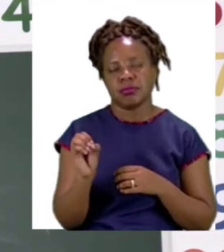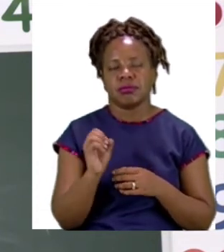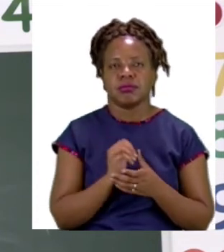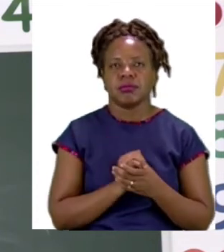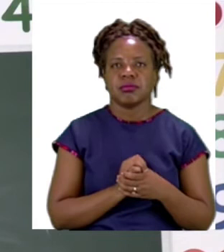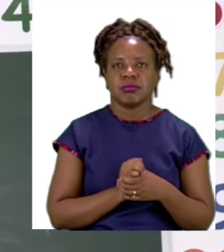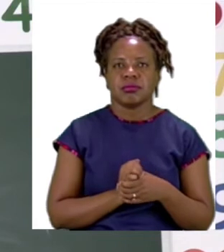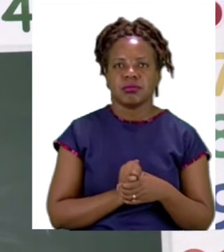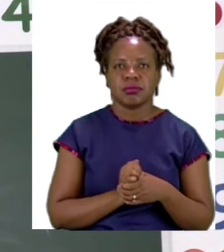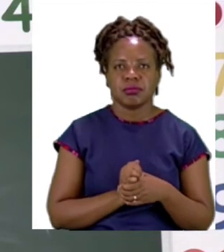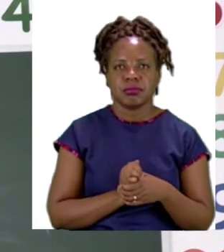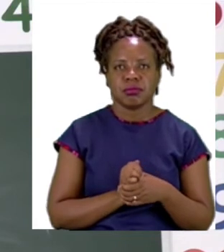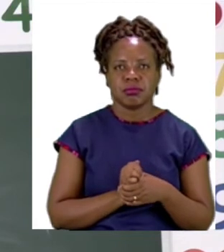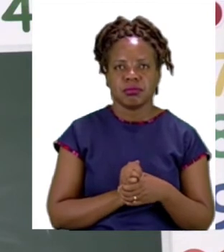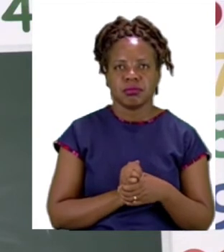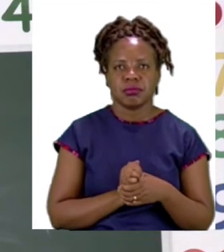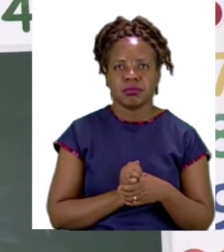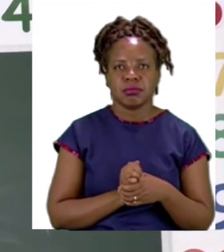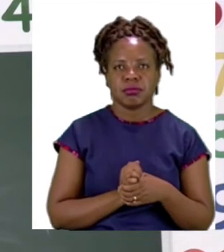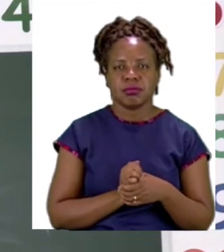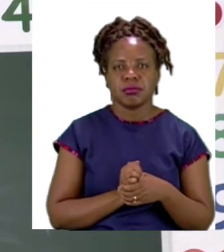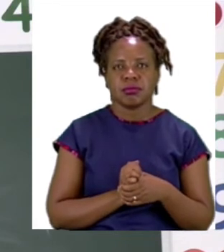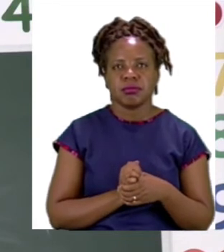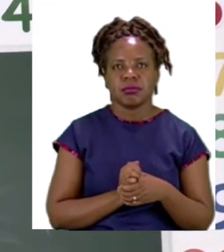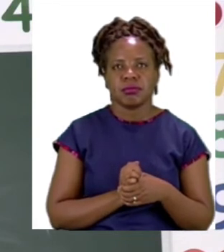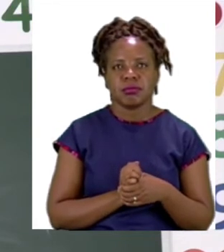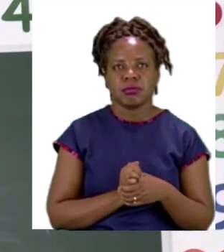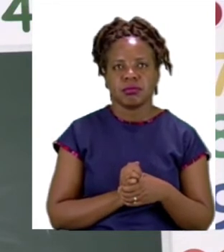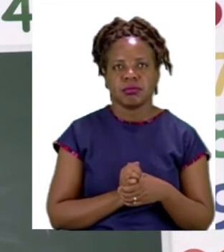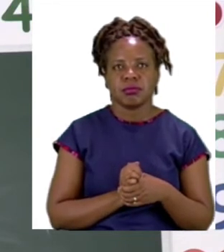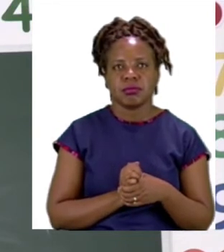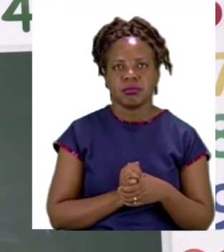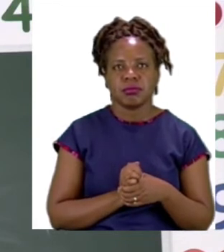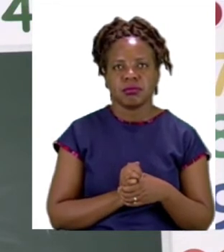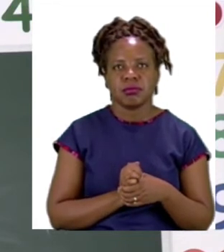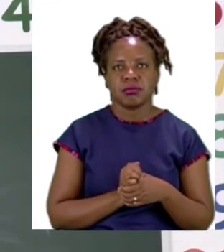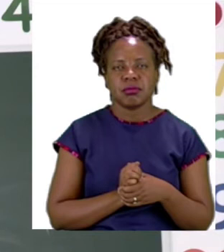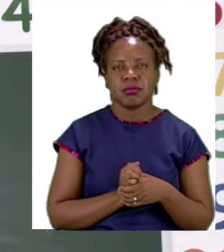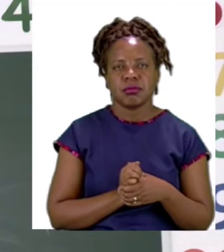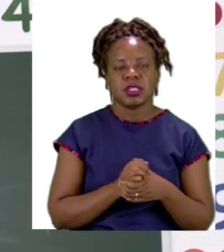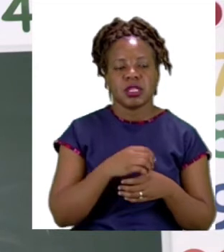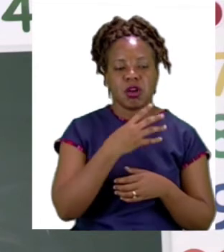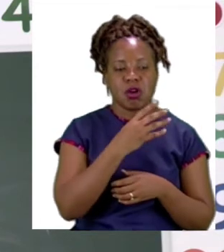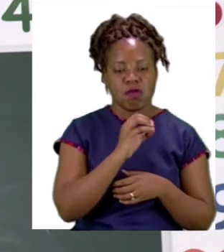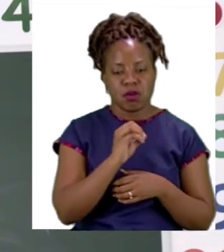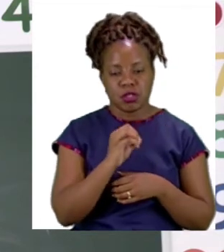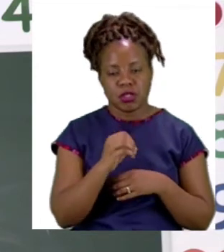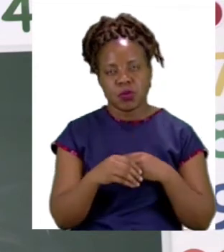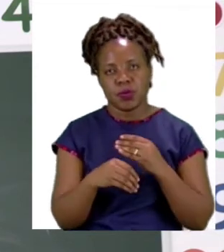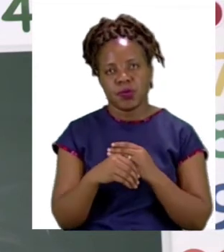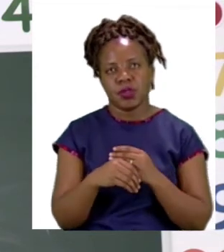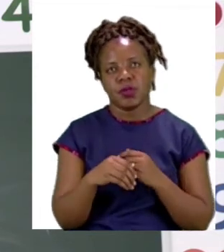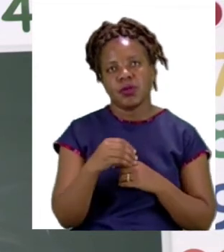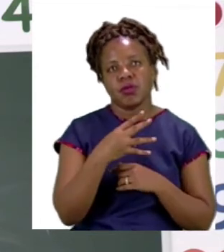So we have 40 pies. Now we need to put the 40 pies